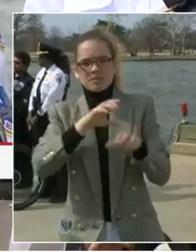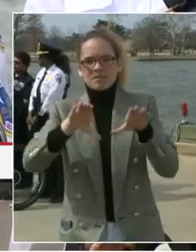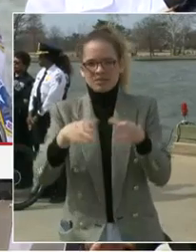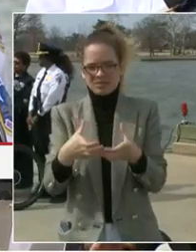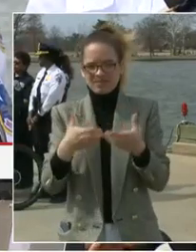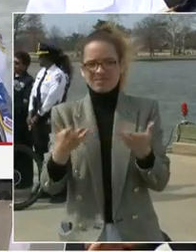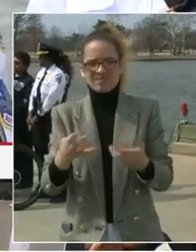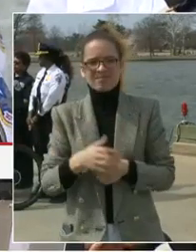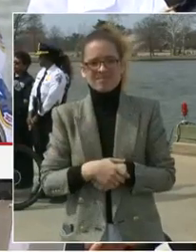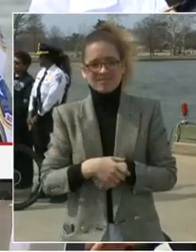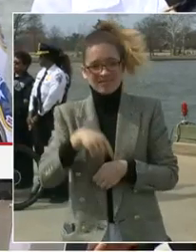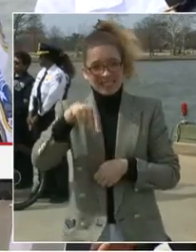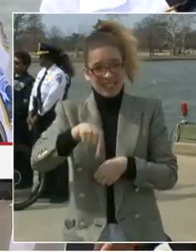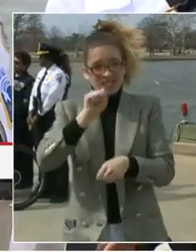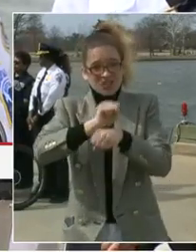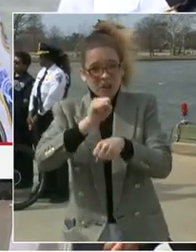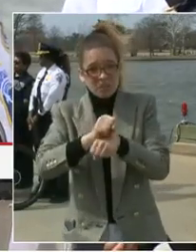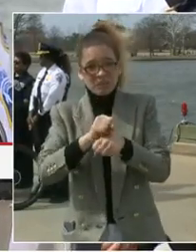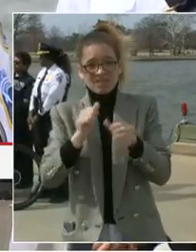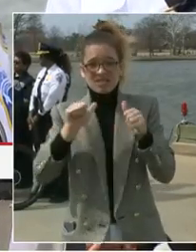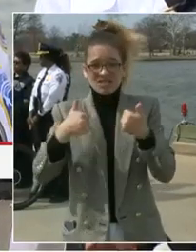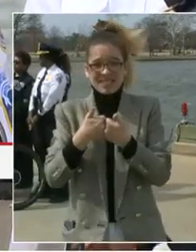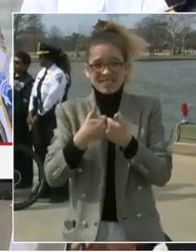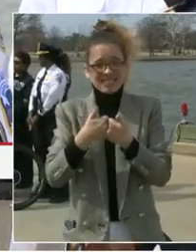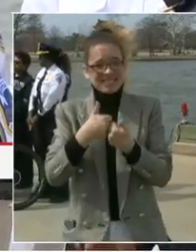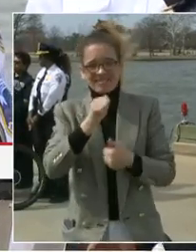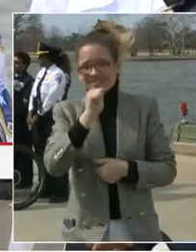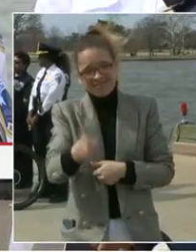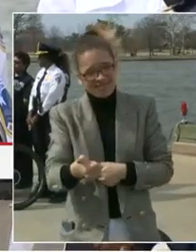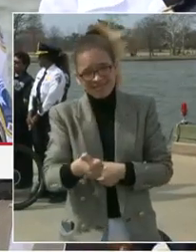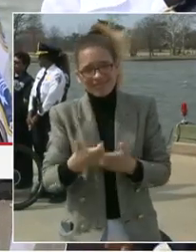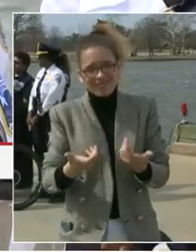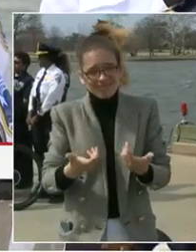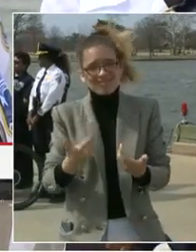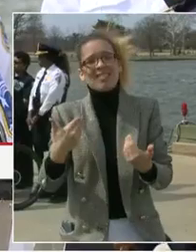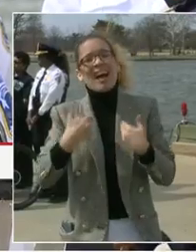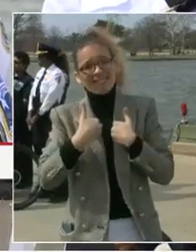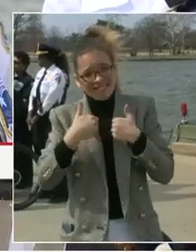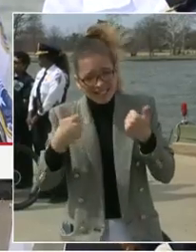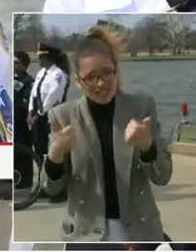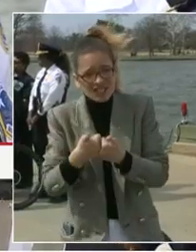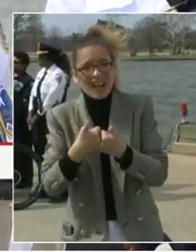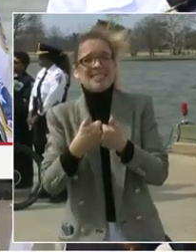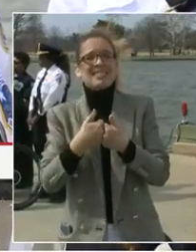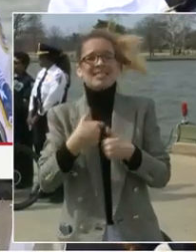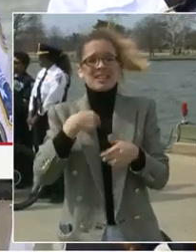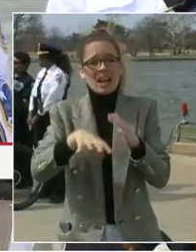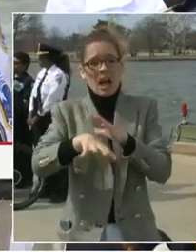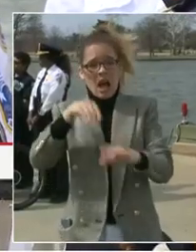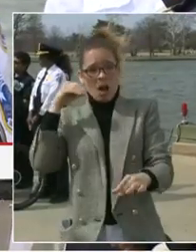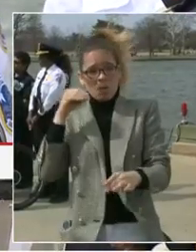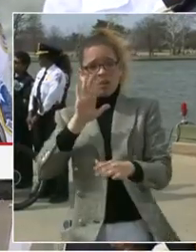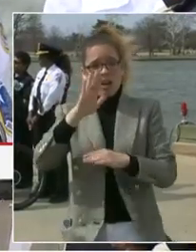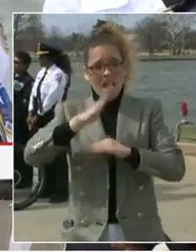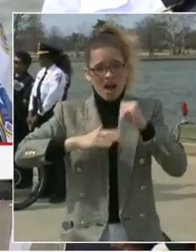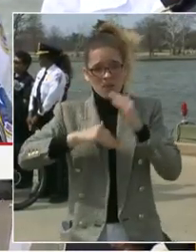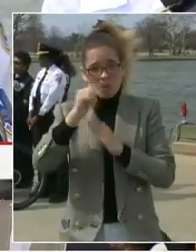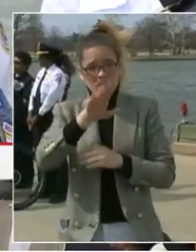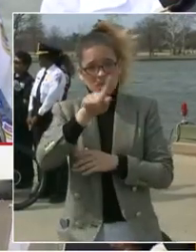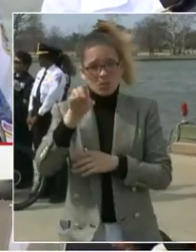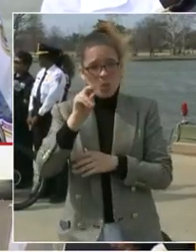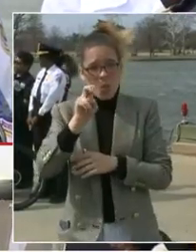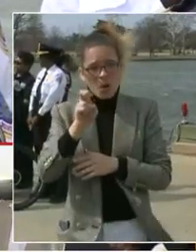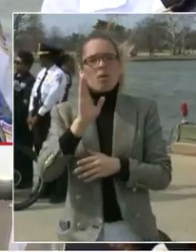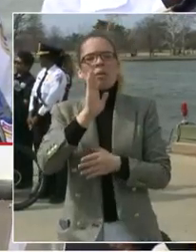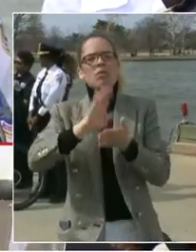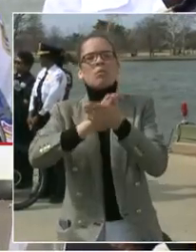without its challenges. But as I said before, getting out of your comfort zone and being challenged makes you grow. It's a good thing. To the future women of our profession,